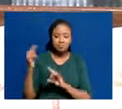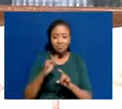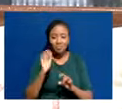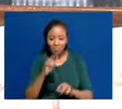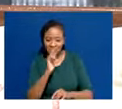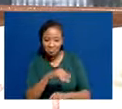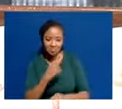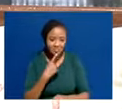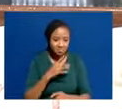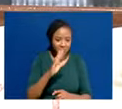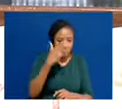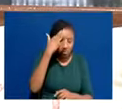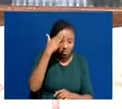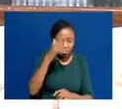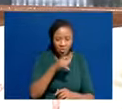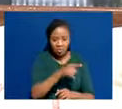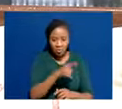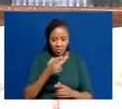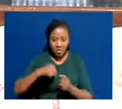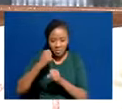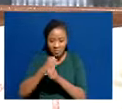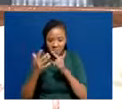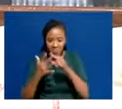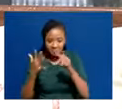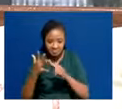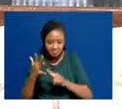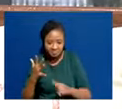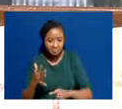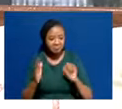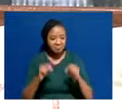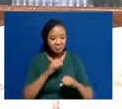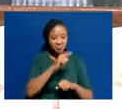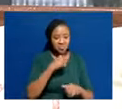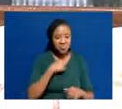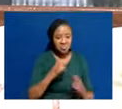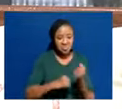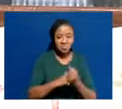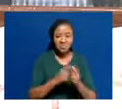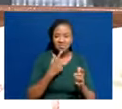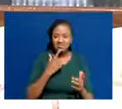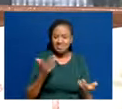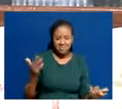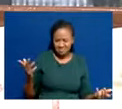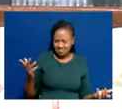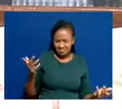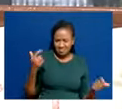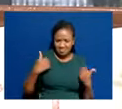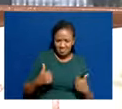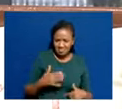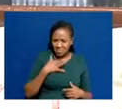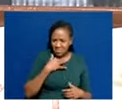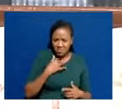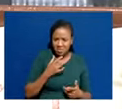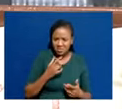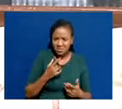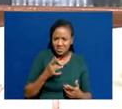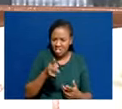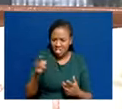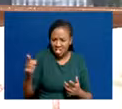been doing this, or ingia kwa hii mix, you can add someone in this company, we can do this together. I'm not trying to be a billionaire now, Jeff. Not yet.